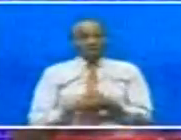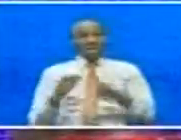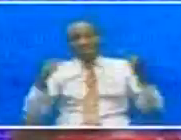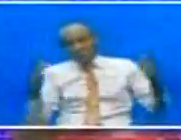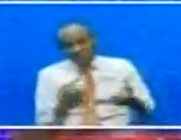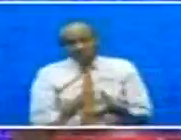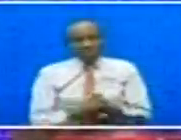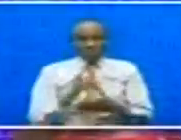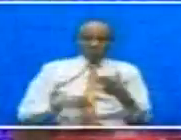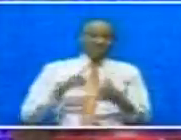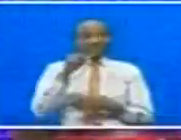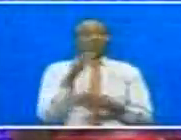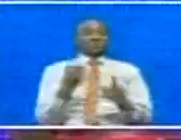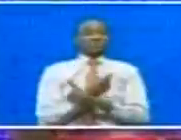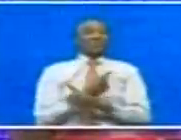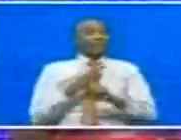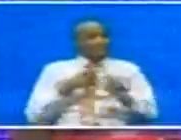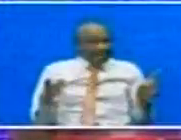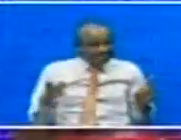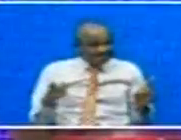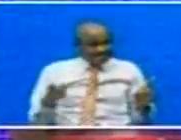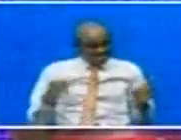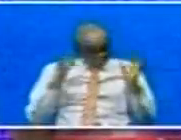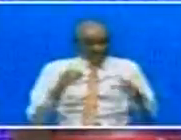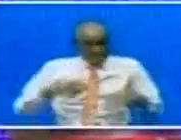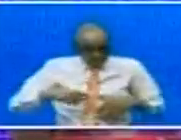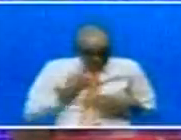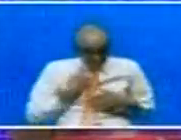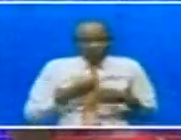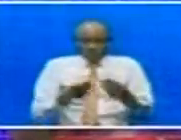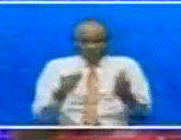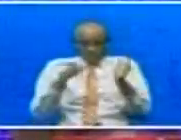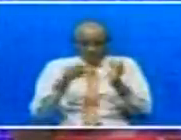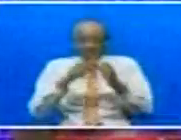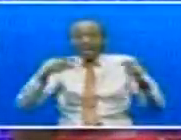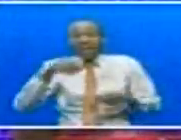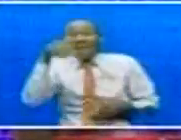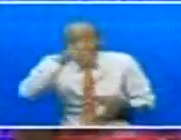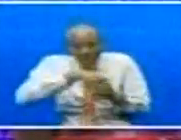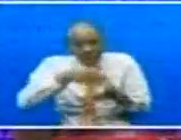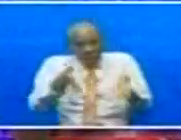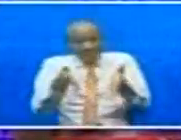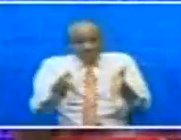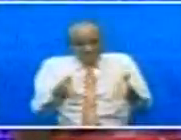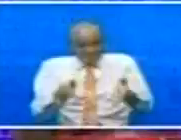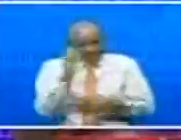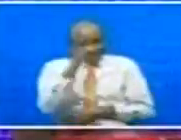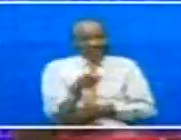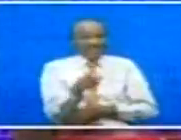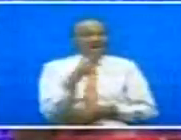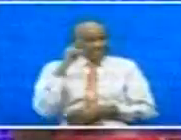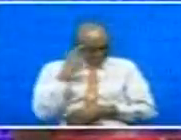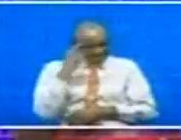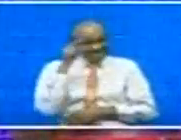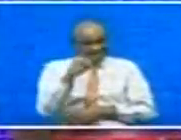enemies is one thing, but dealing with the enemy within, the terror within, is